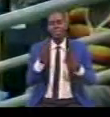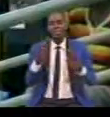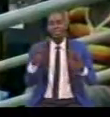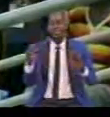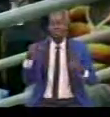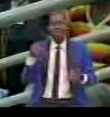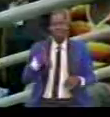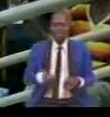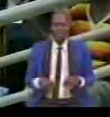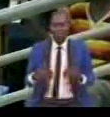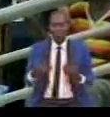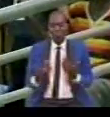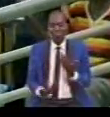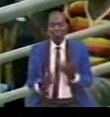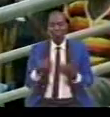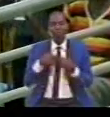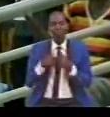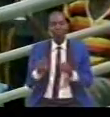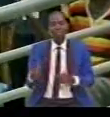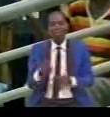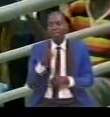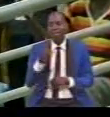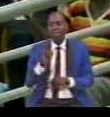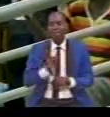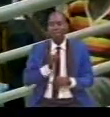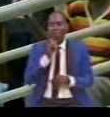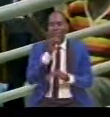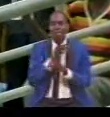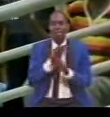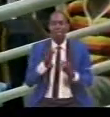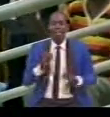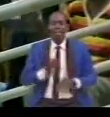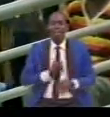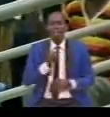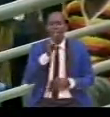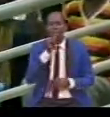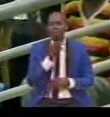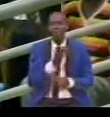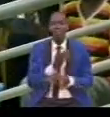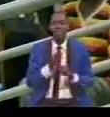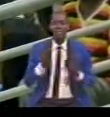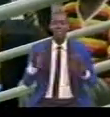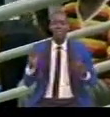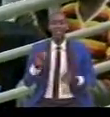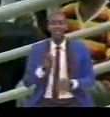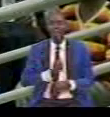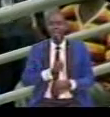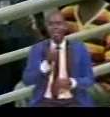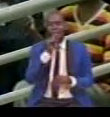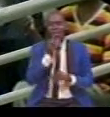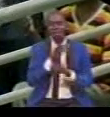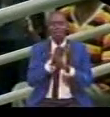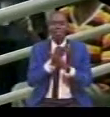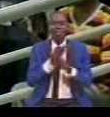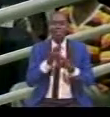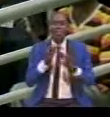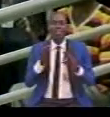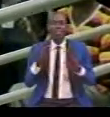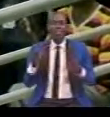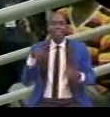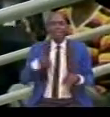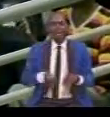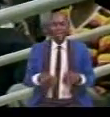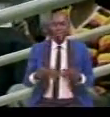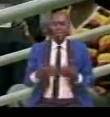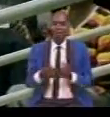Sing it again. Hey, lost another one. I am free. Oh, I am free. Oh, I am free. One more